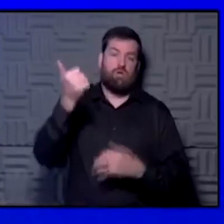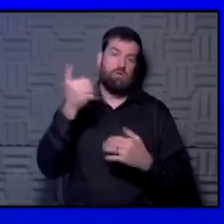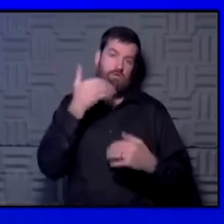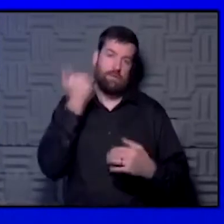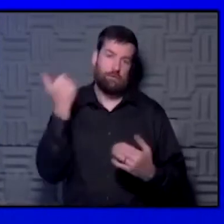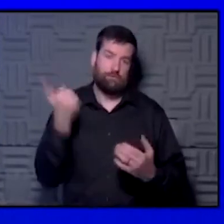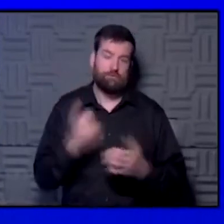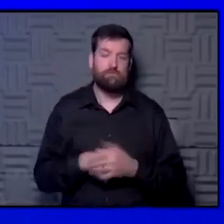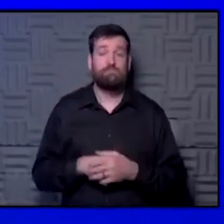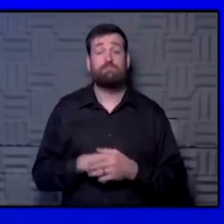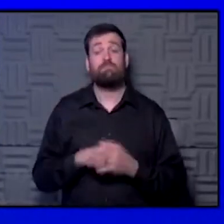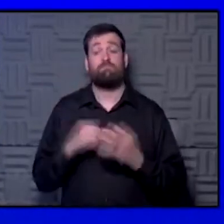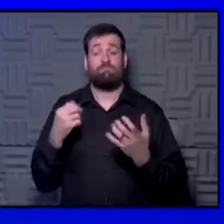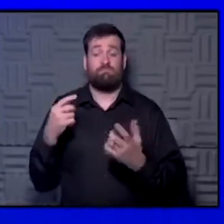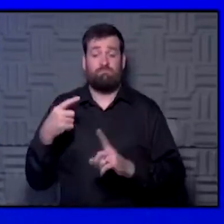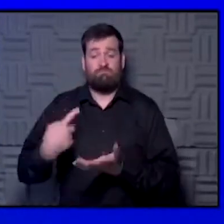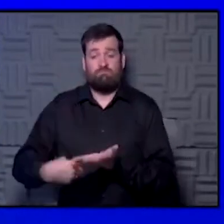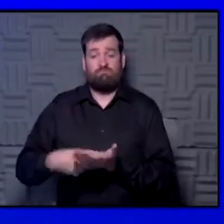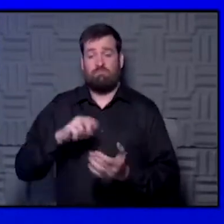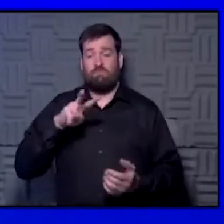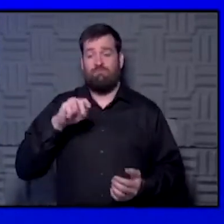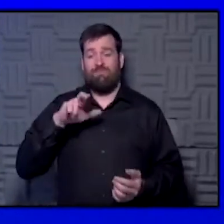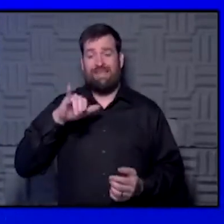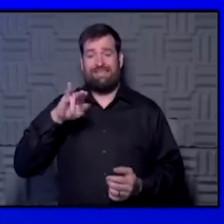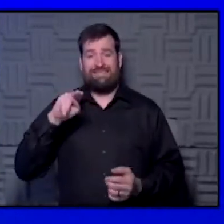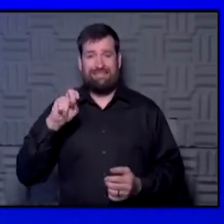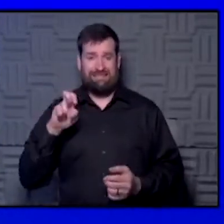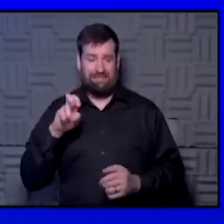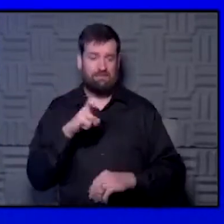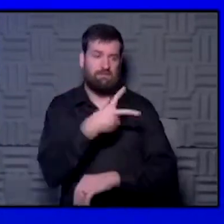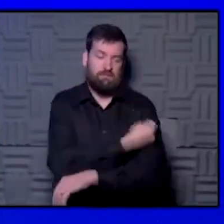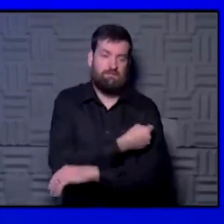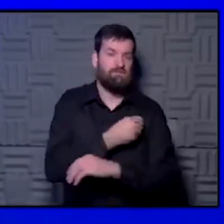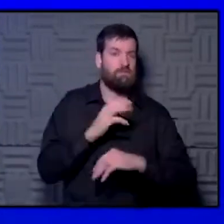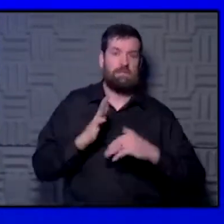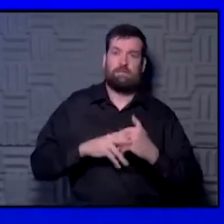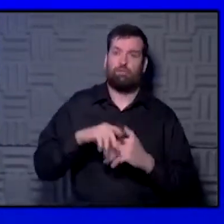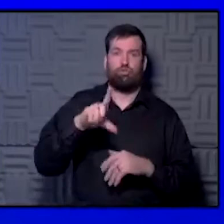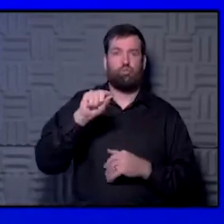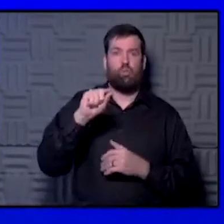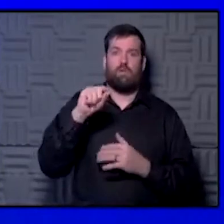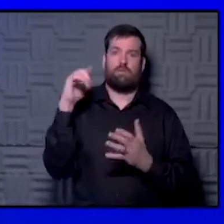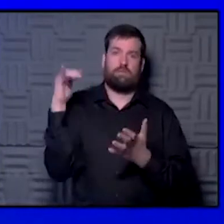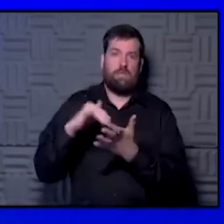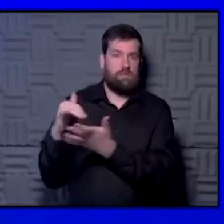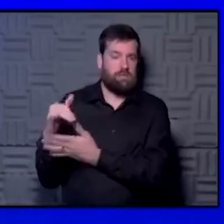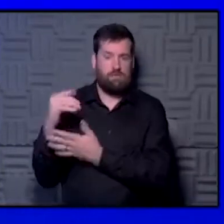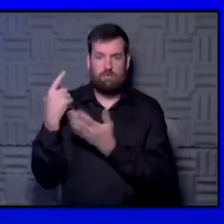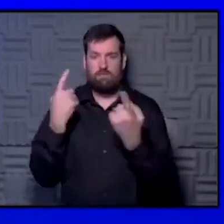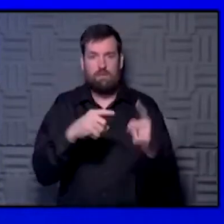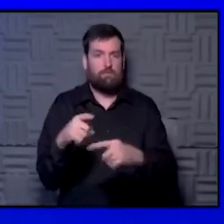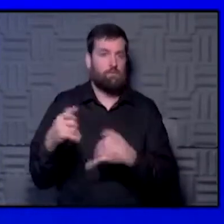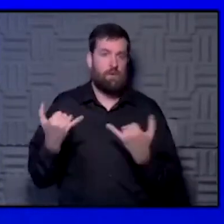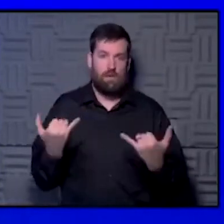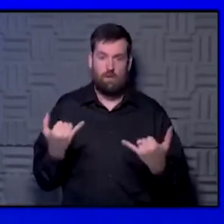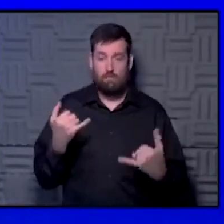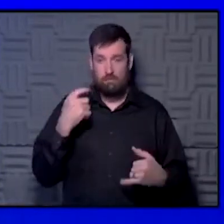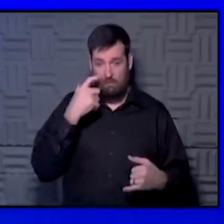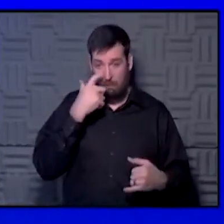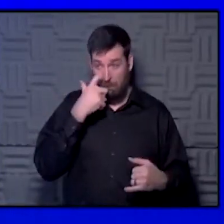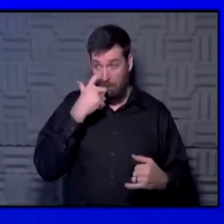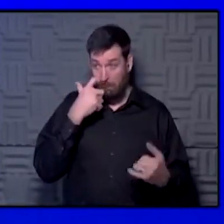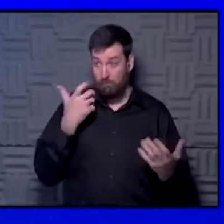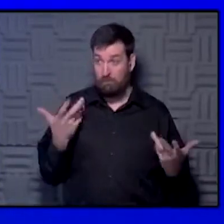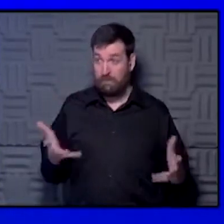And again, as far as vaccinations, we know that there are 20 or more vaccine studies going on and being looked at. So that is